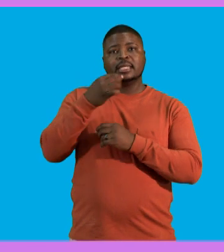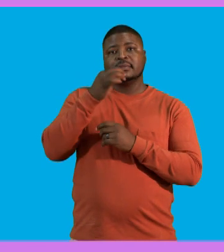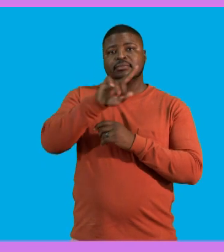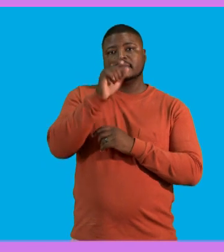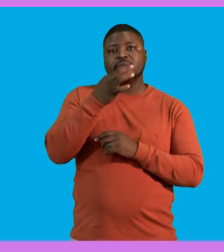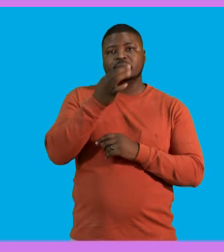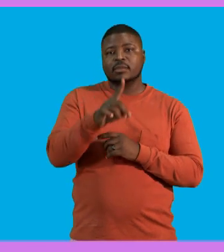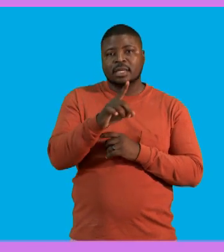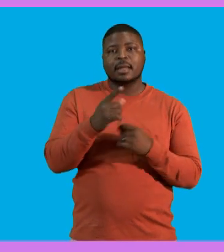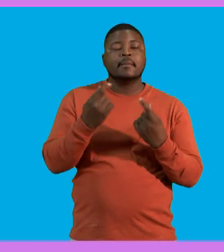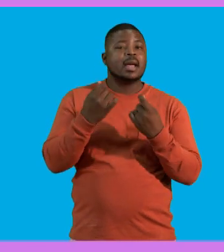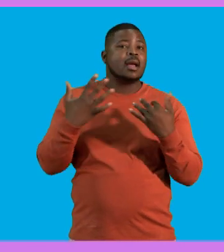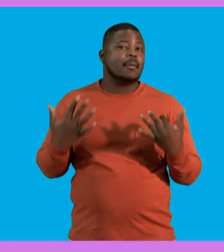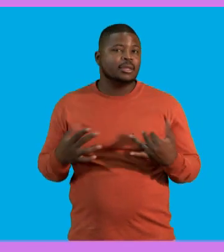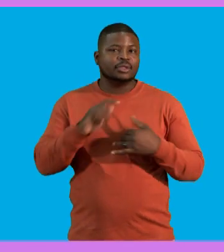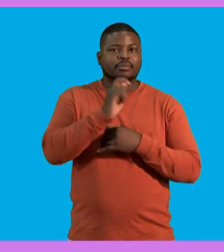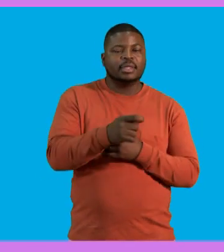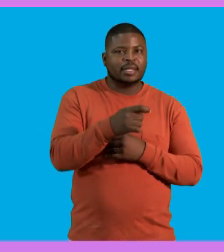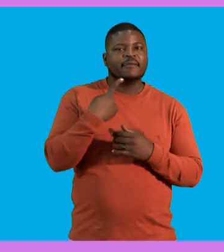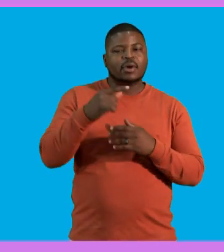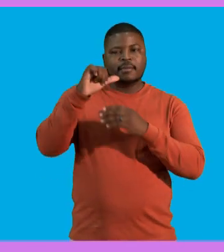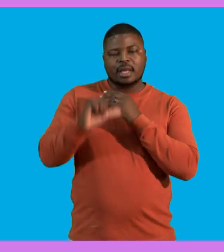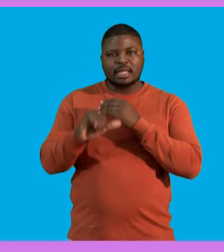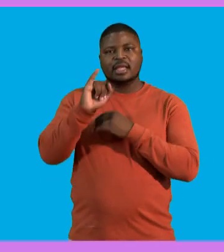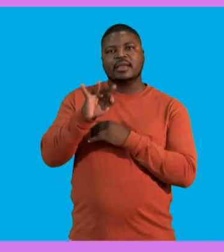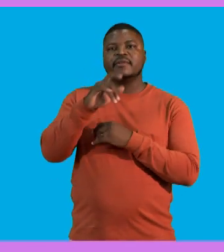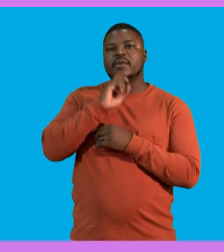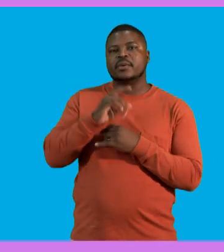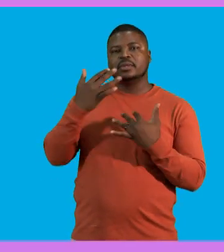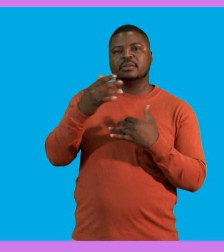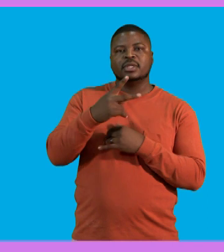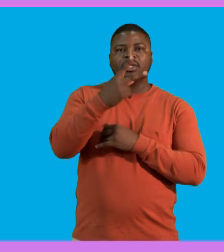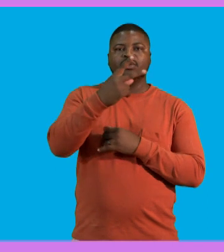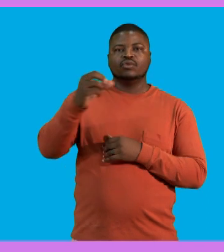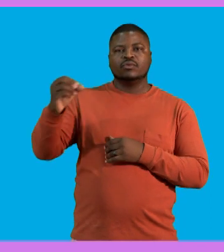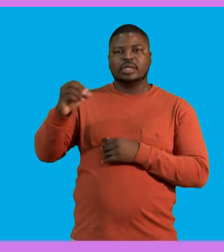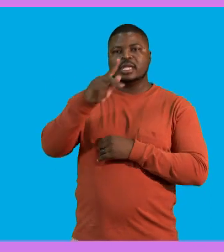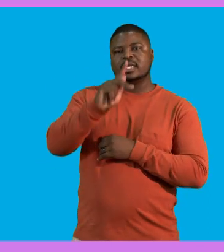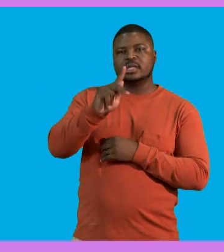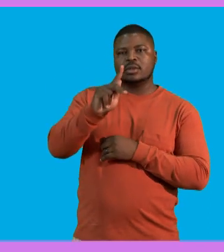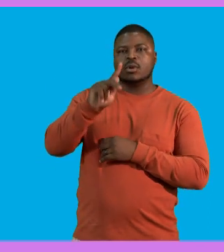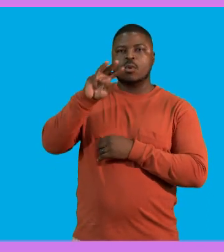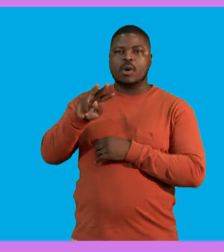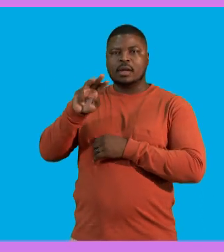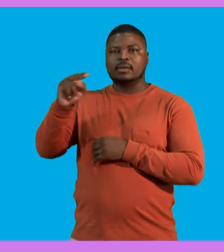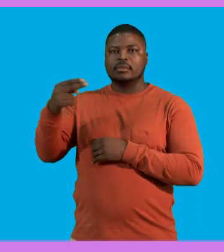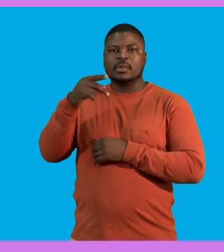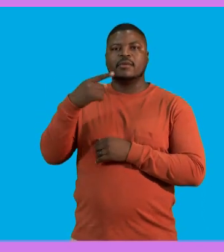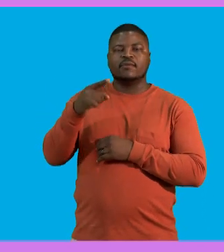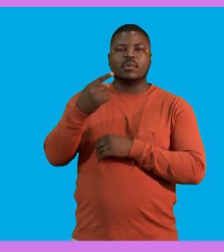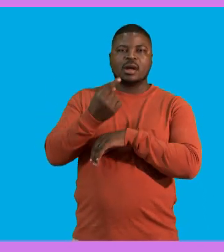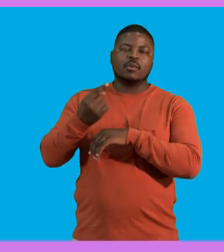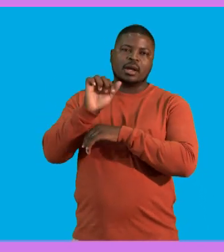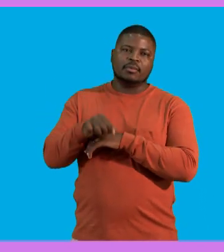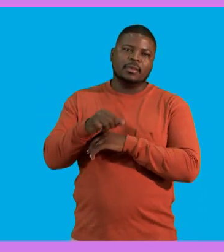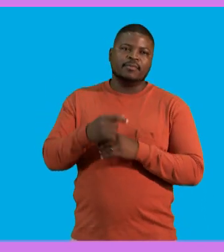says, how much will their bill for the month if they used 200 kilowatts per hour? B.